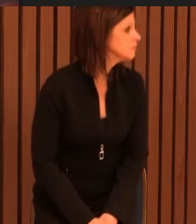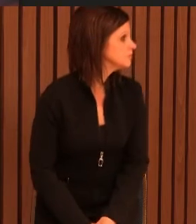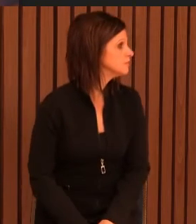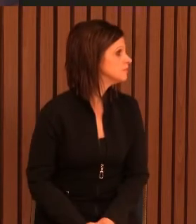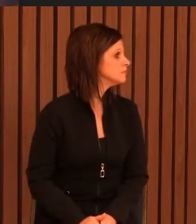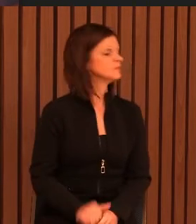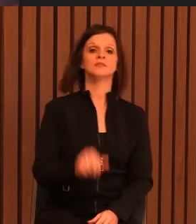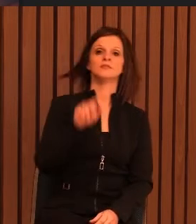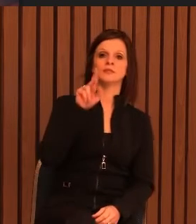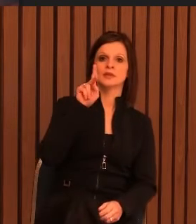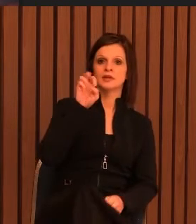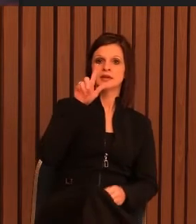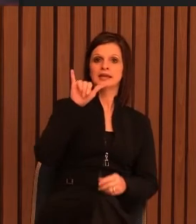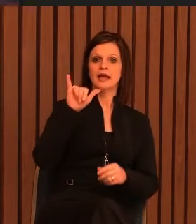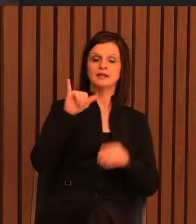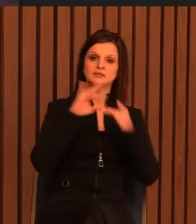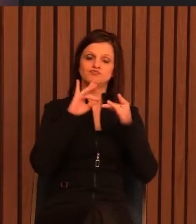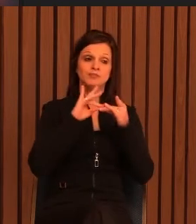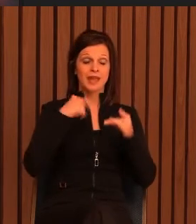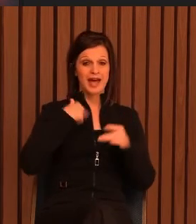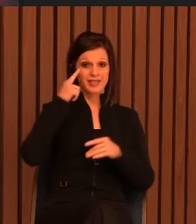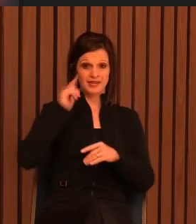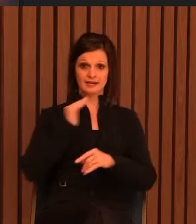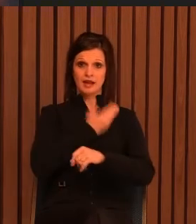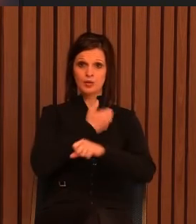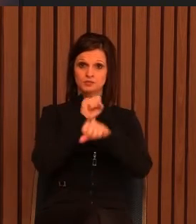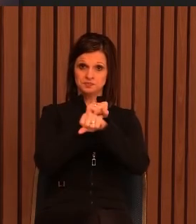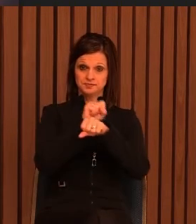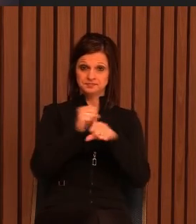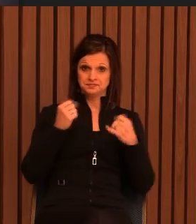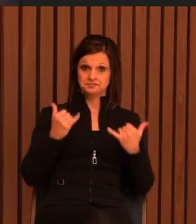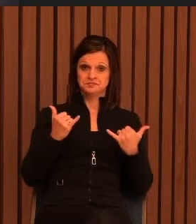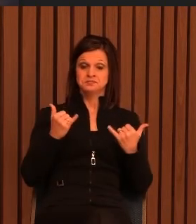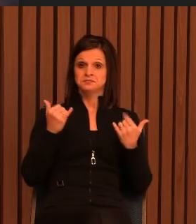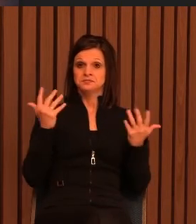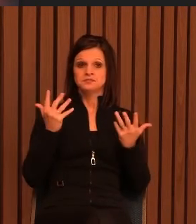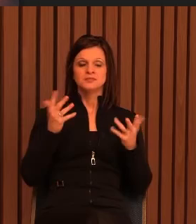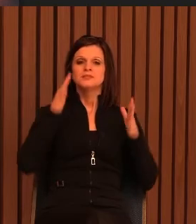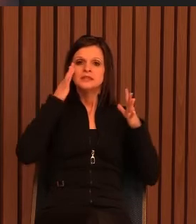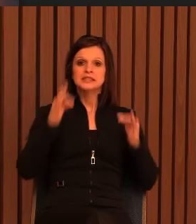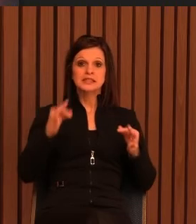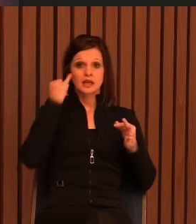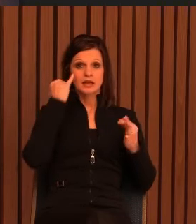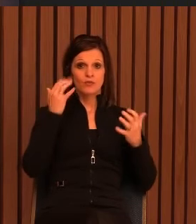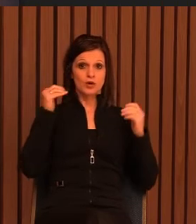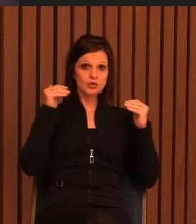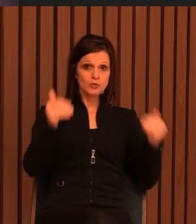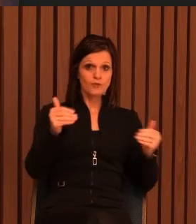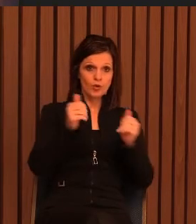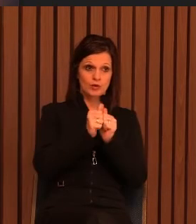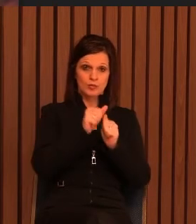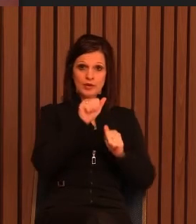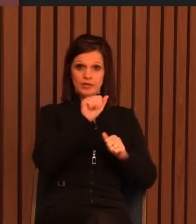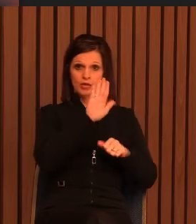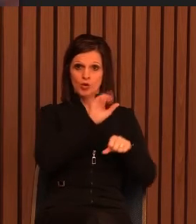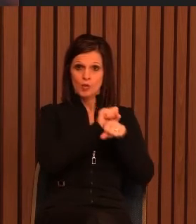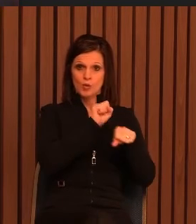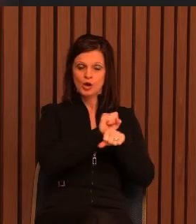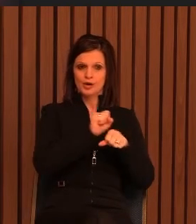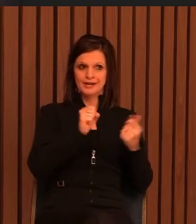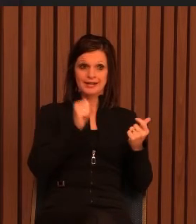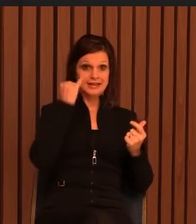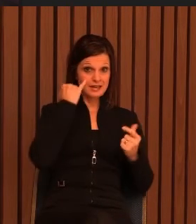So I think our task now is to decide if we want to move forward with this work and how we want to go about